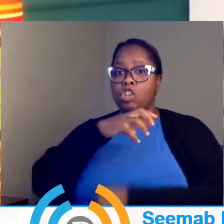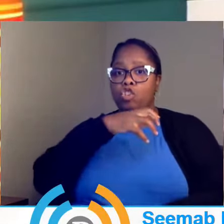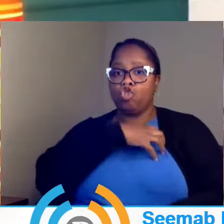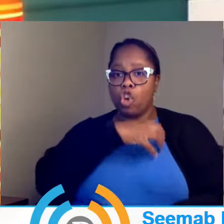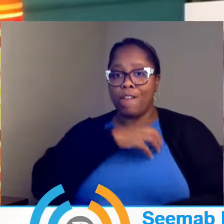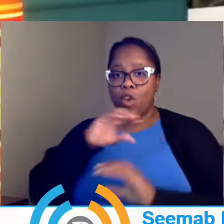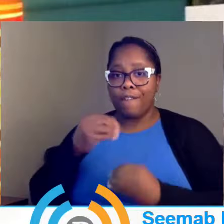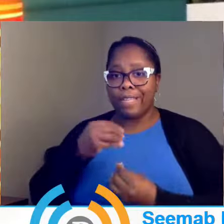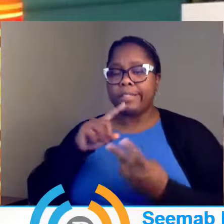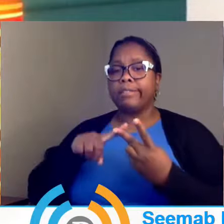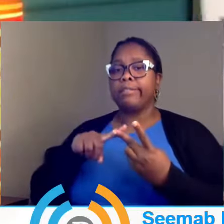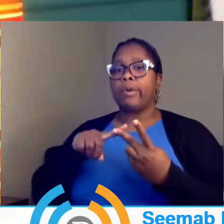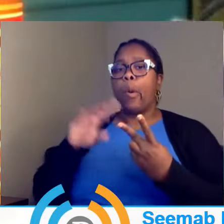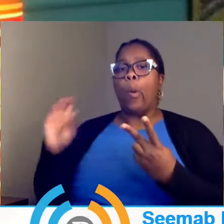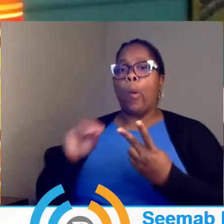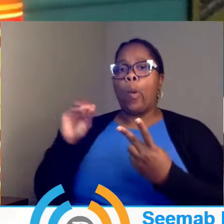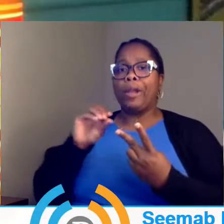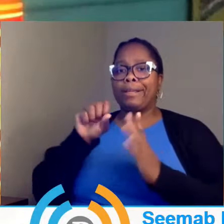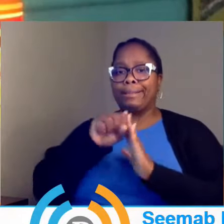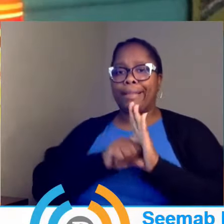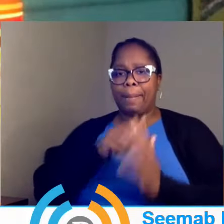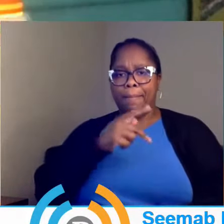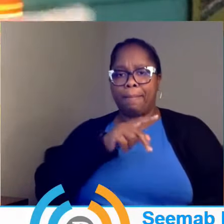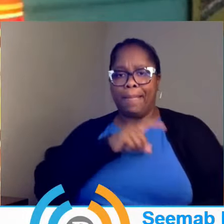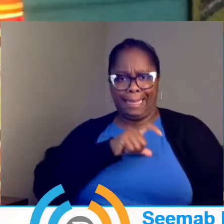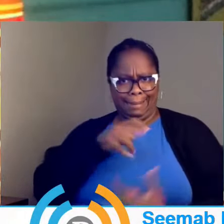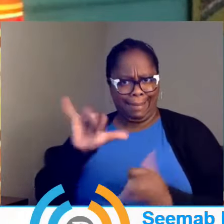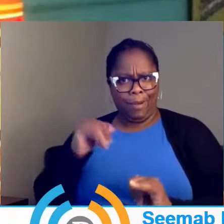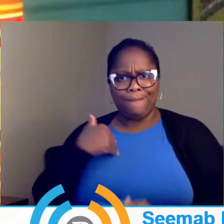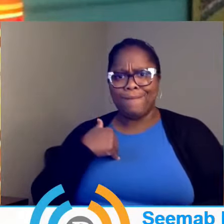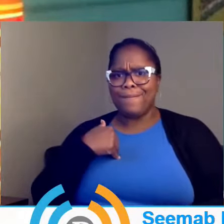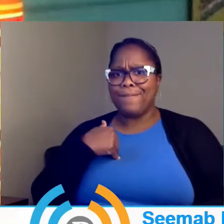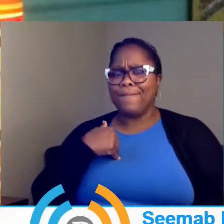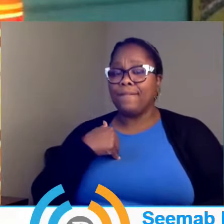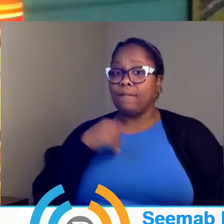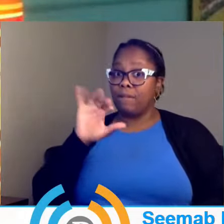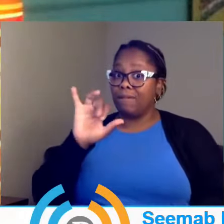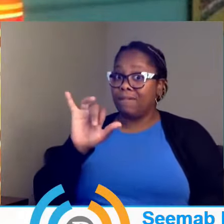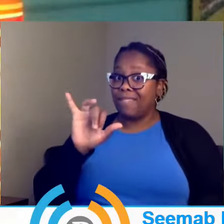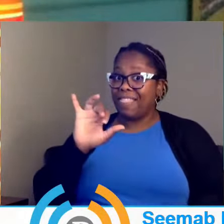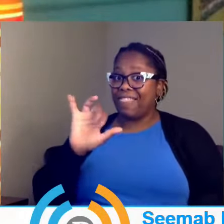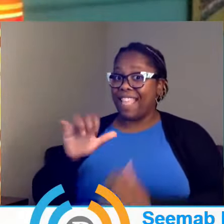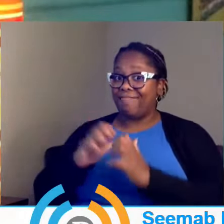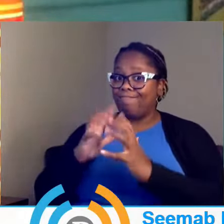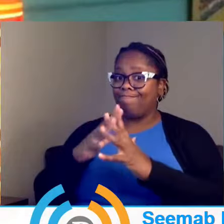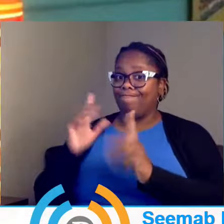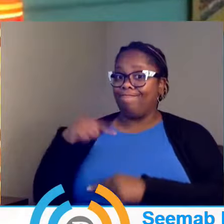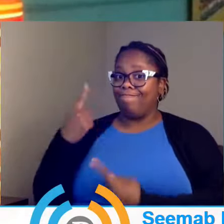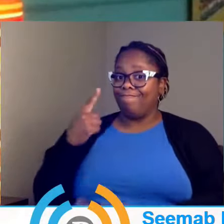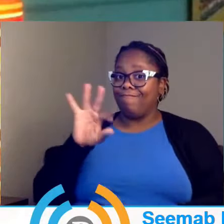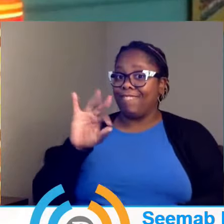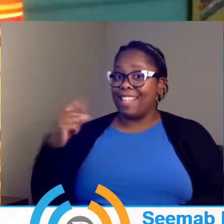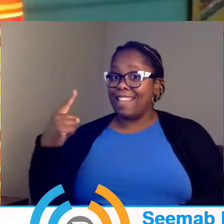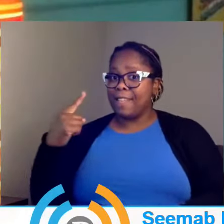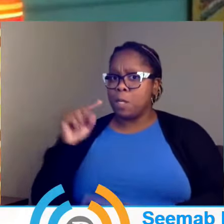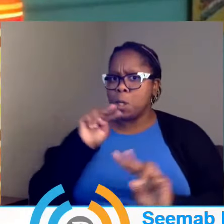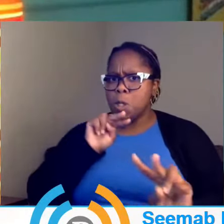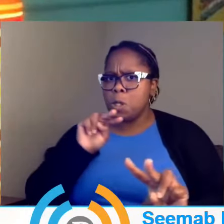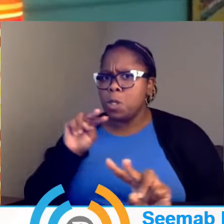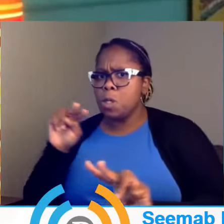Oregon State Police. These are systems that were designed since 9/11 to keep track and watch Muslims for possible ties to